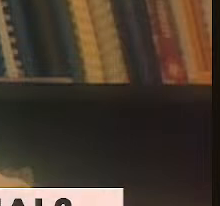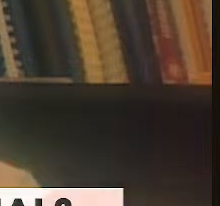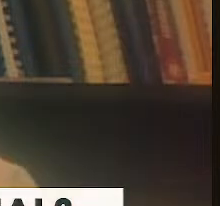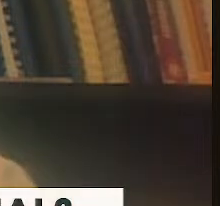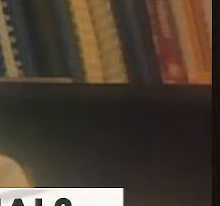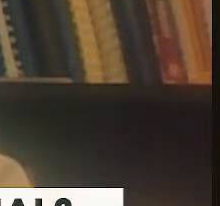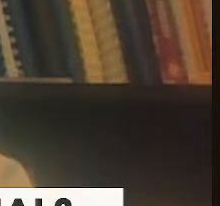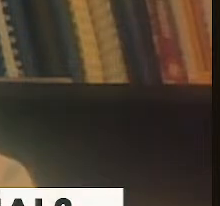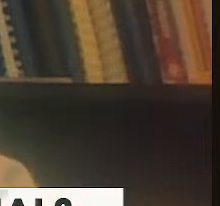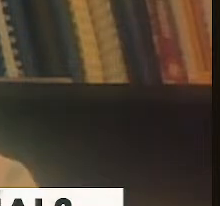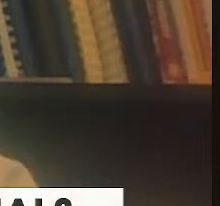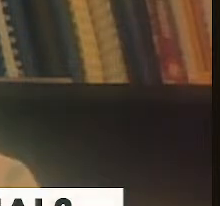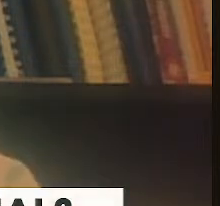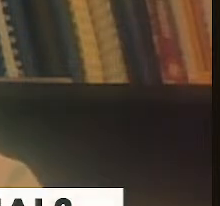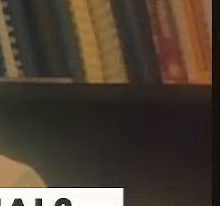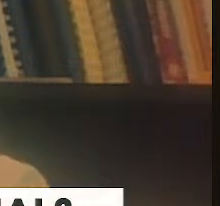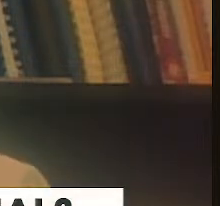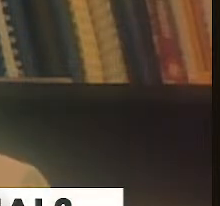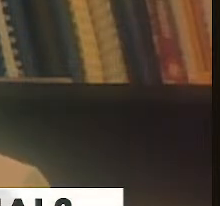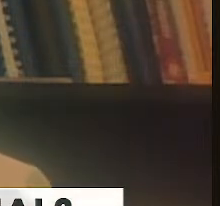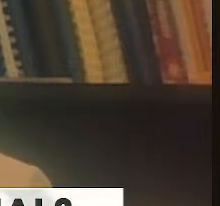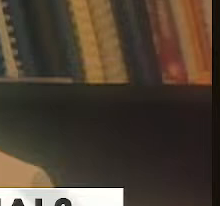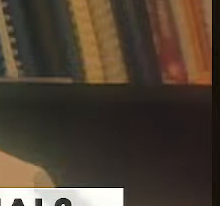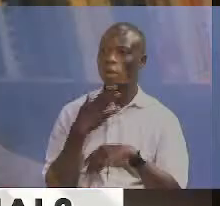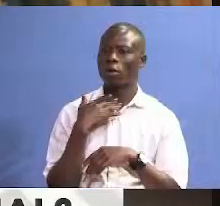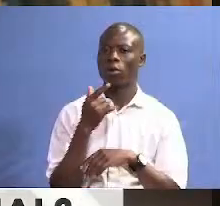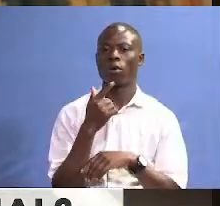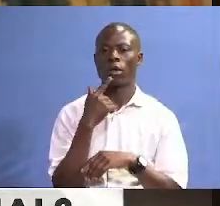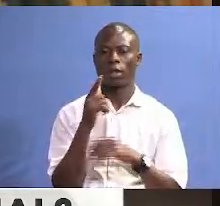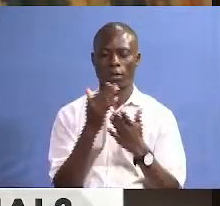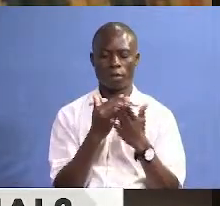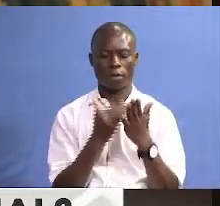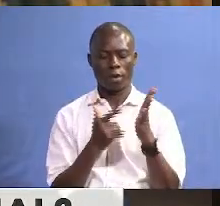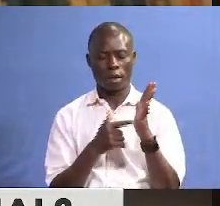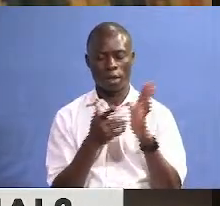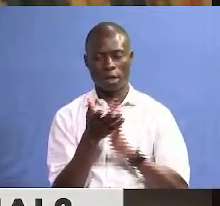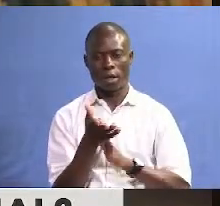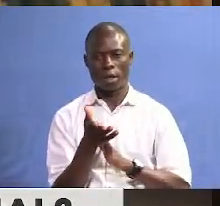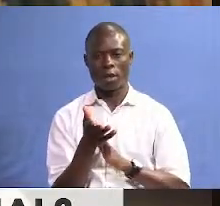Allow me to, okay, yes. What I would just like to state here is that